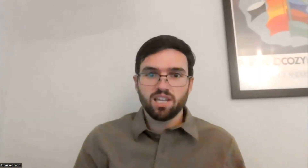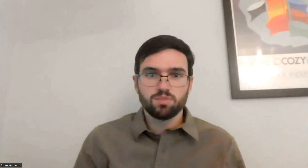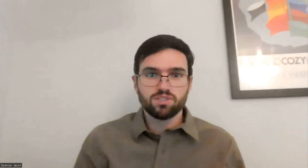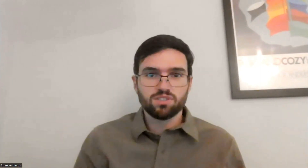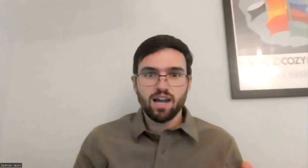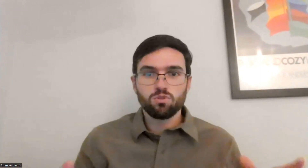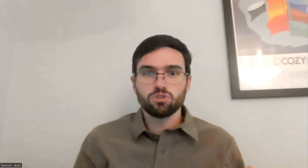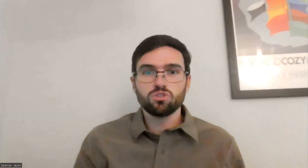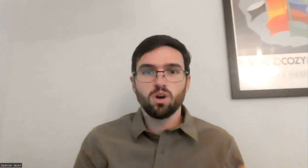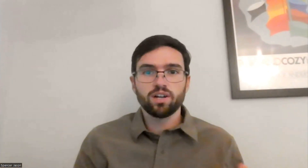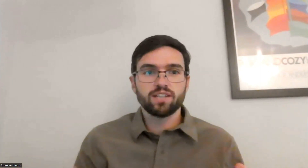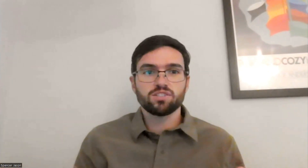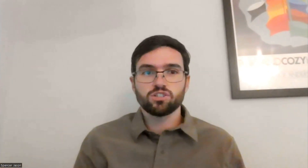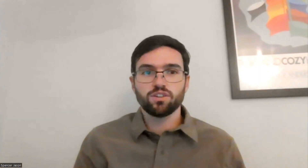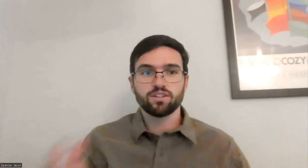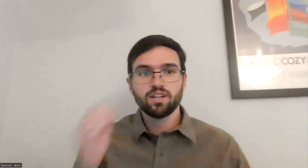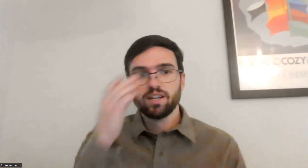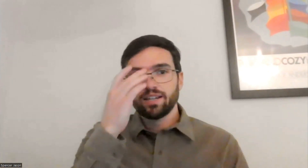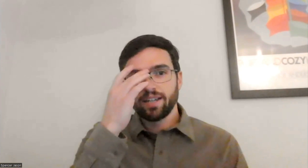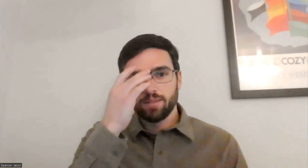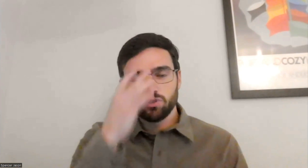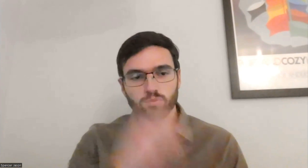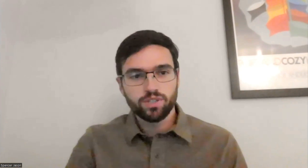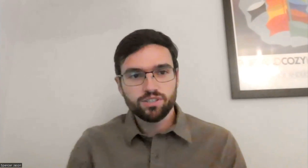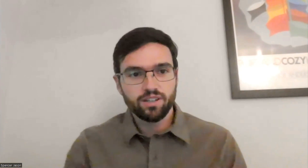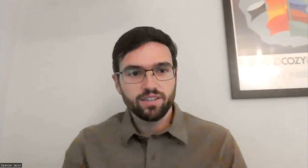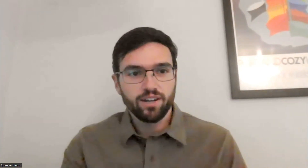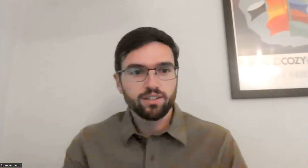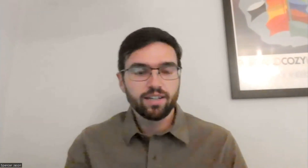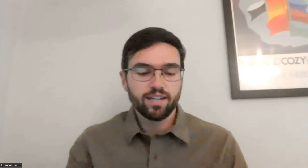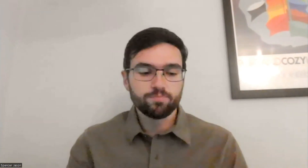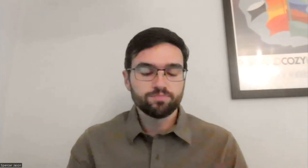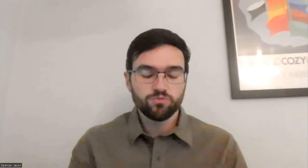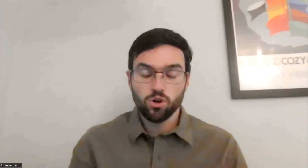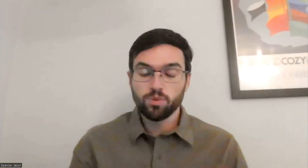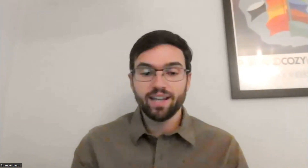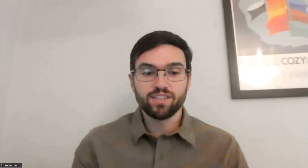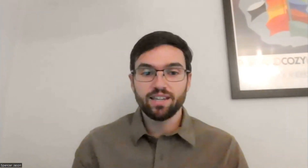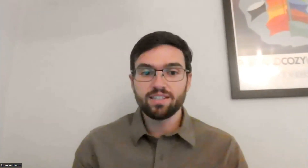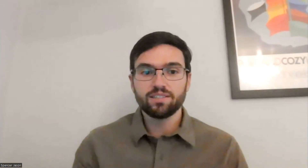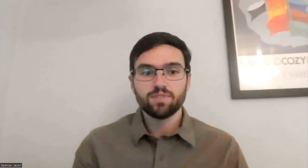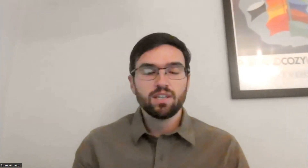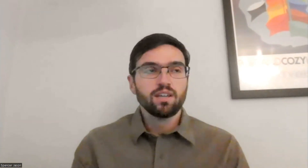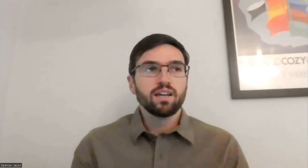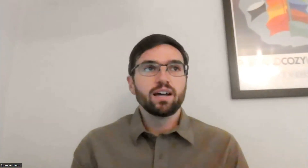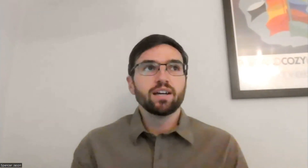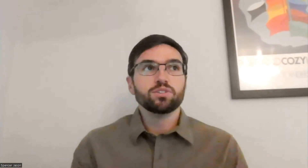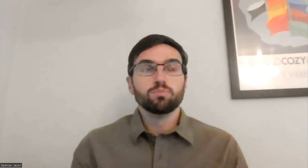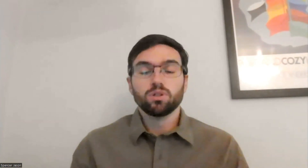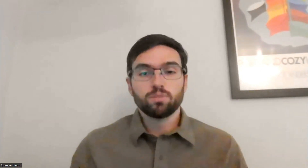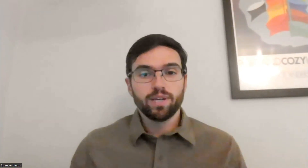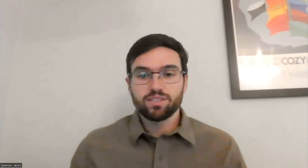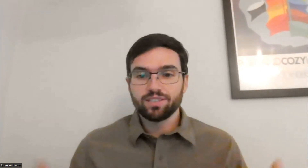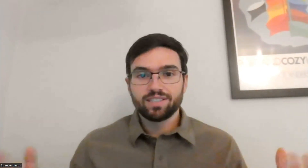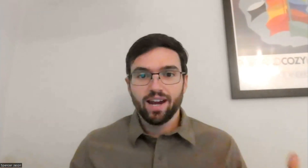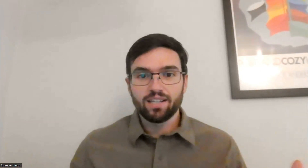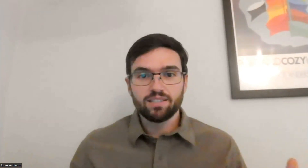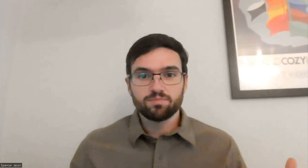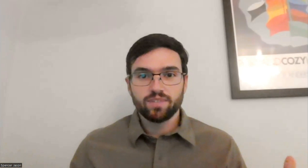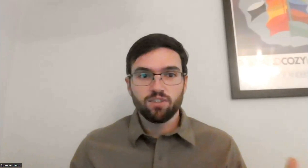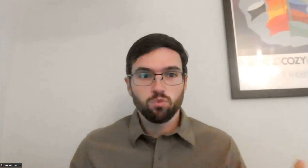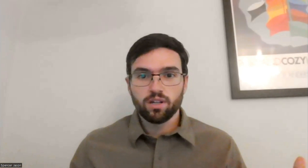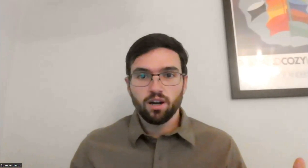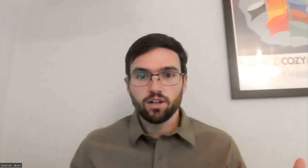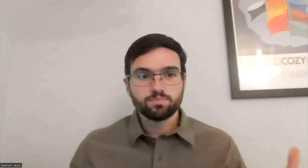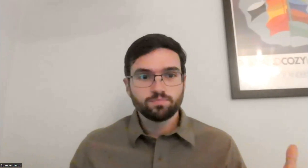same game and see how good you are against each other. So it's pretty exciting there. Formula SAE, you build basically a